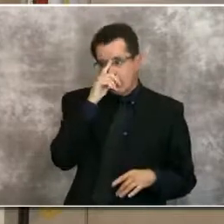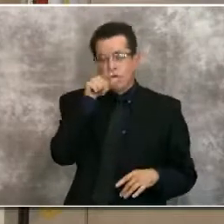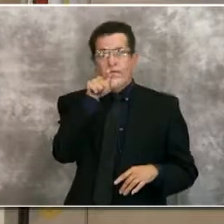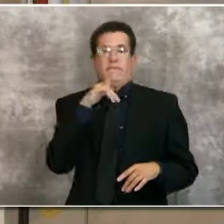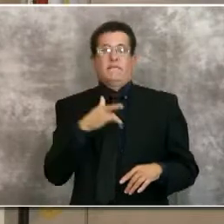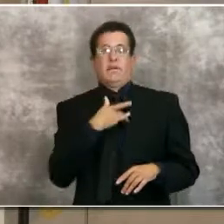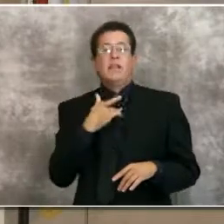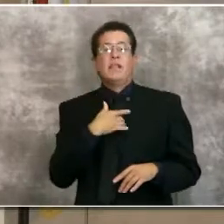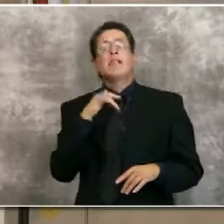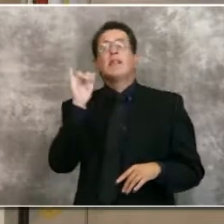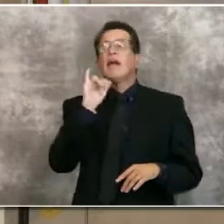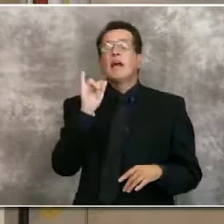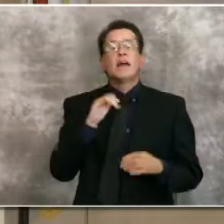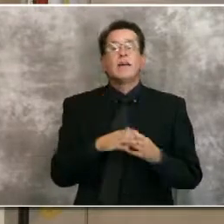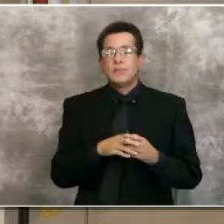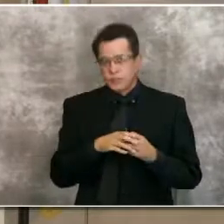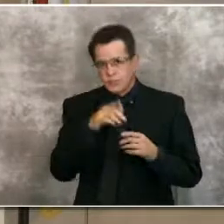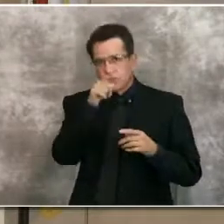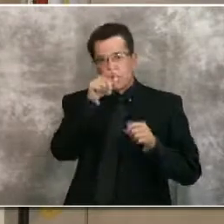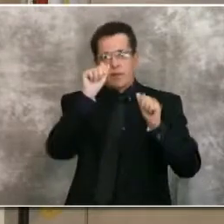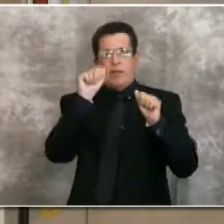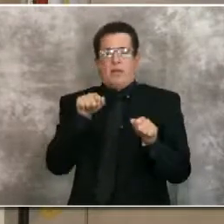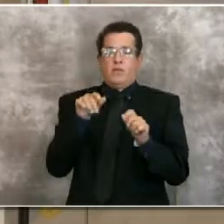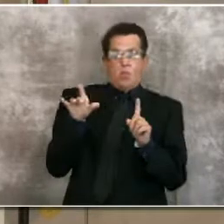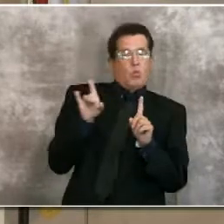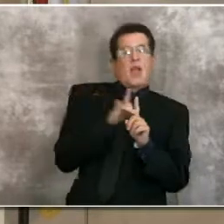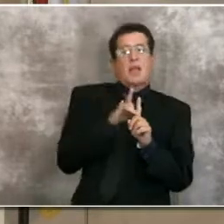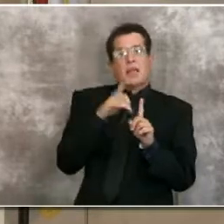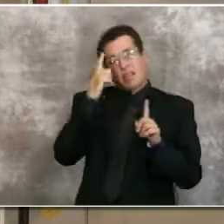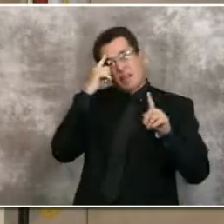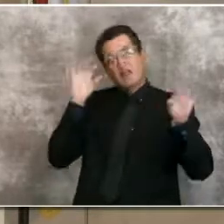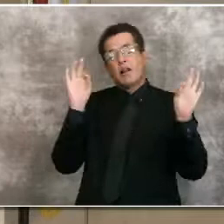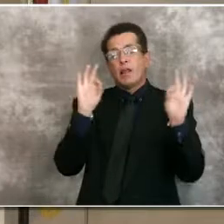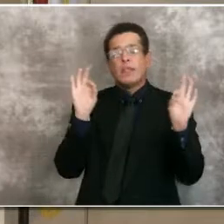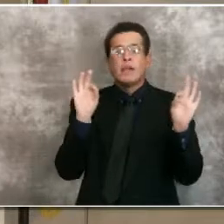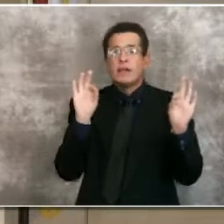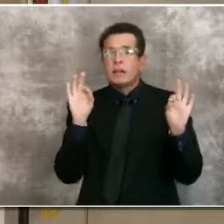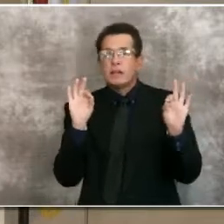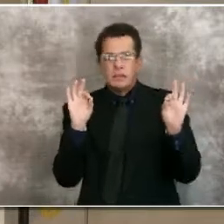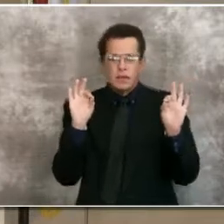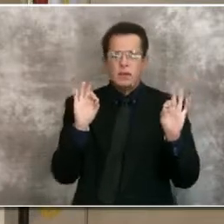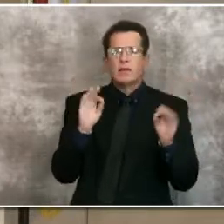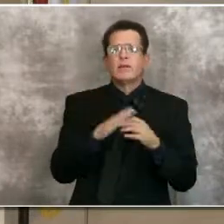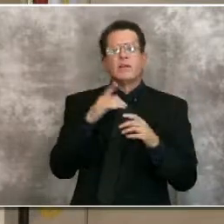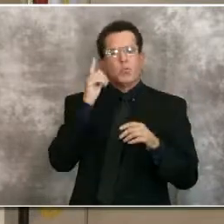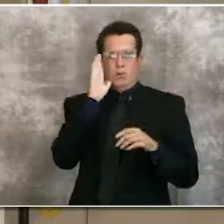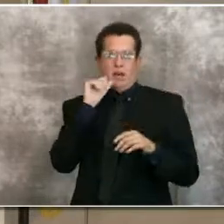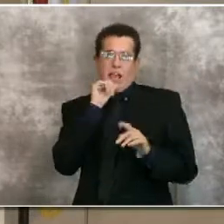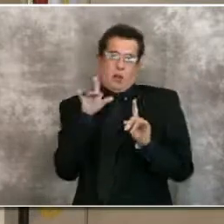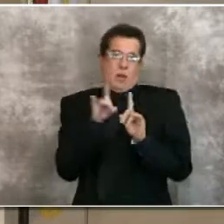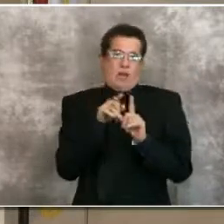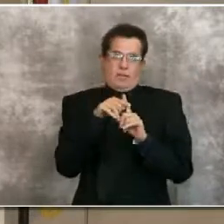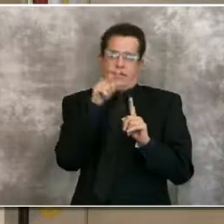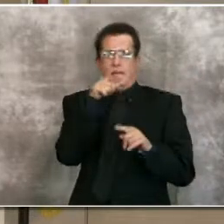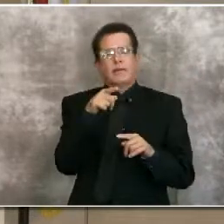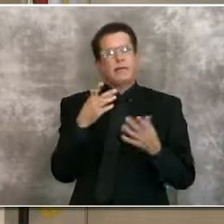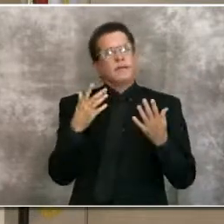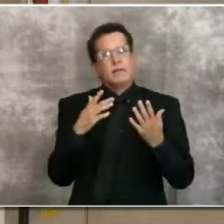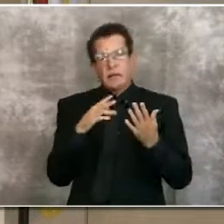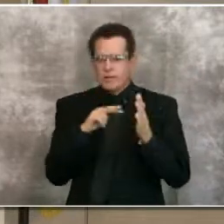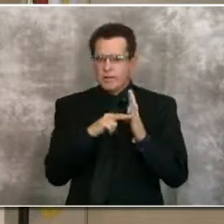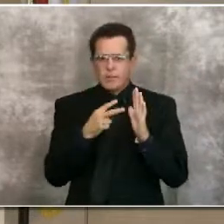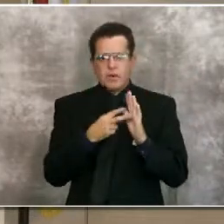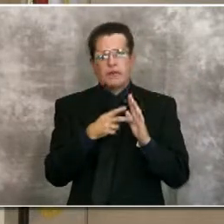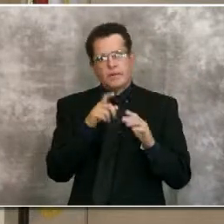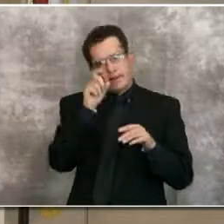this is something they can contract and it's not going to be a problem and not going to be a serious thing, then they're not as motivated to do